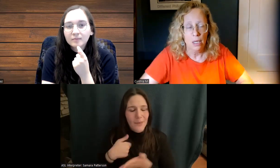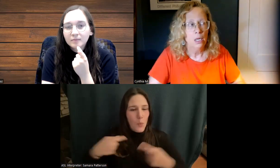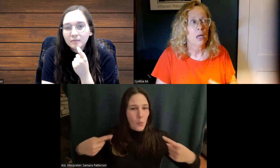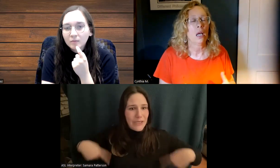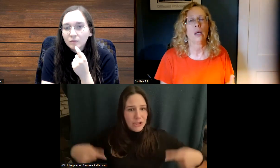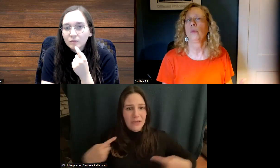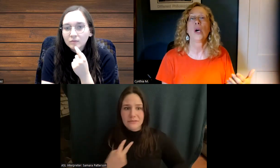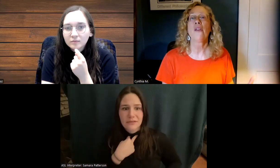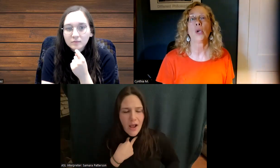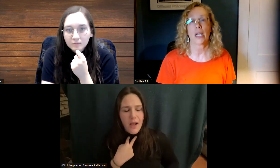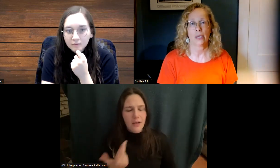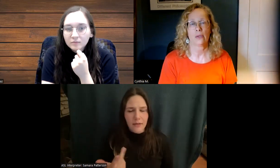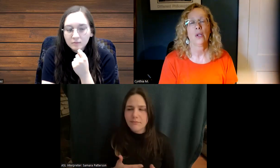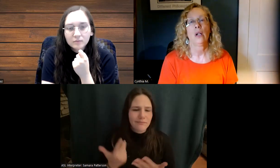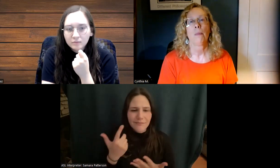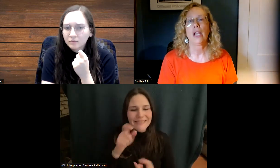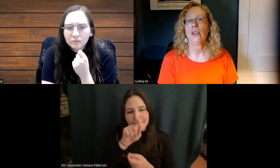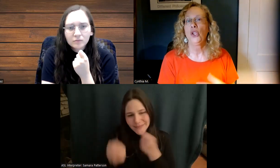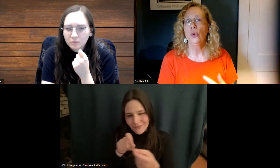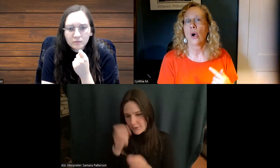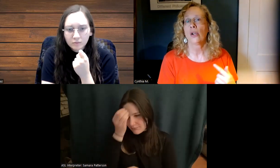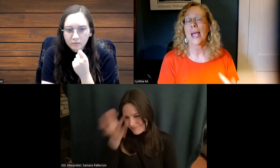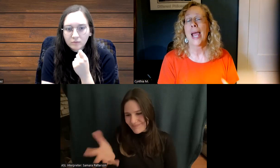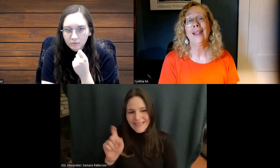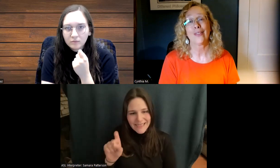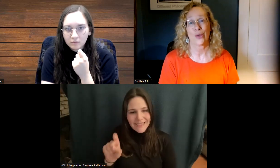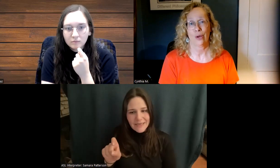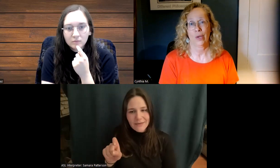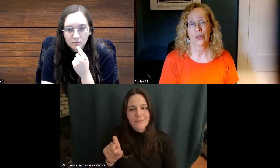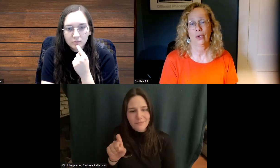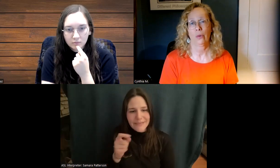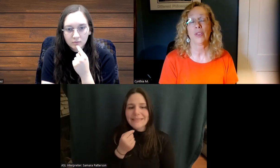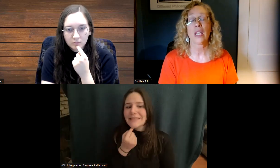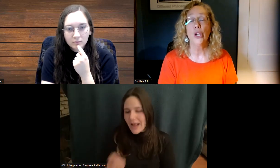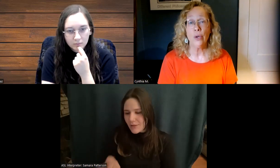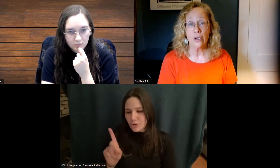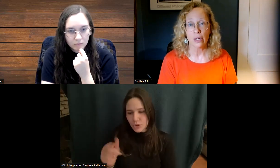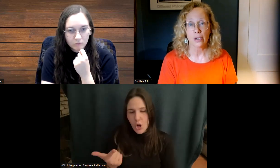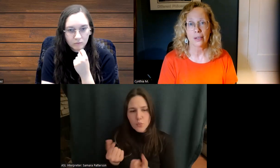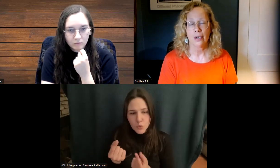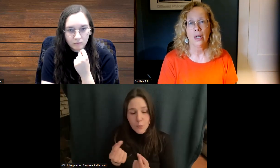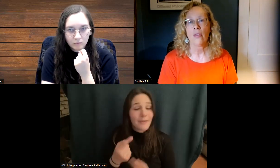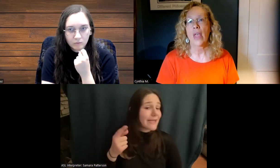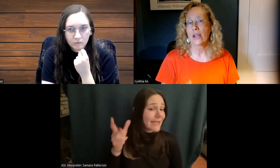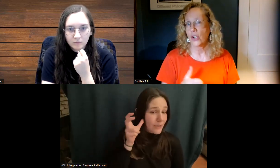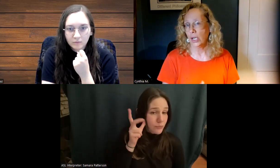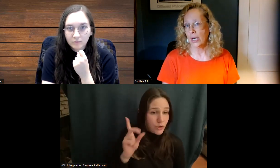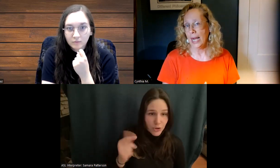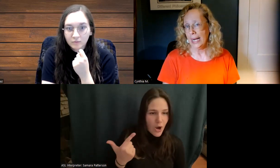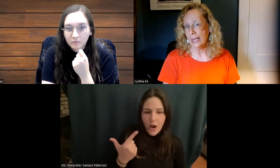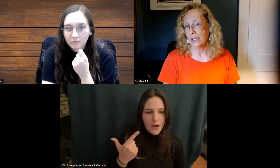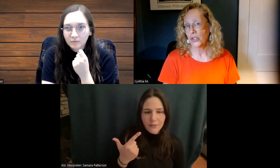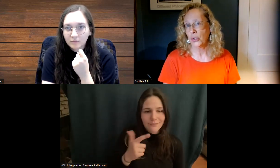stuck, whatever it is. But you are telling the dog what to do. With a hearing dog, that